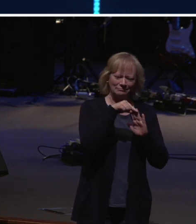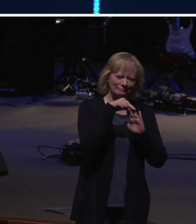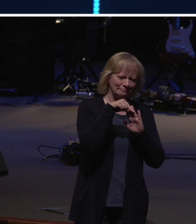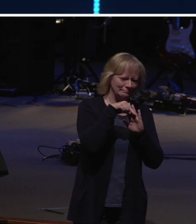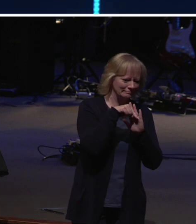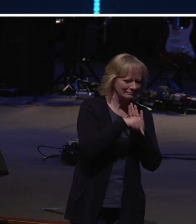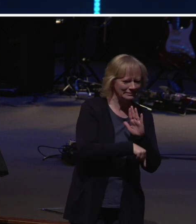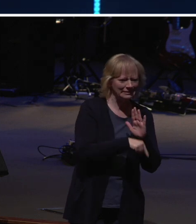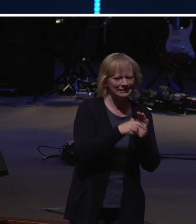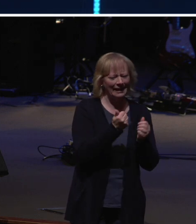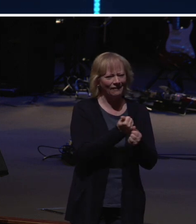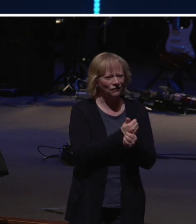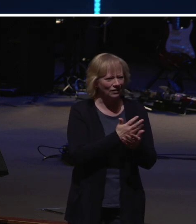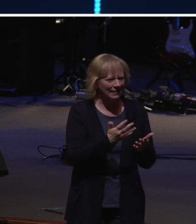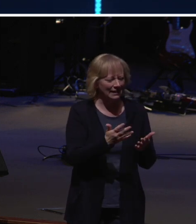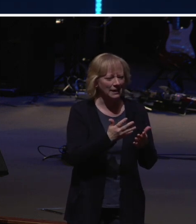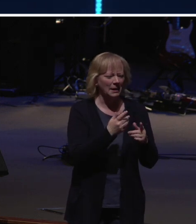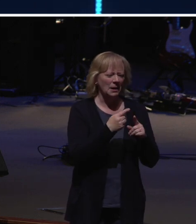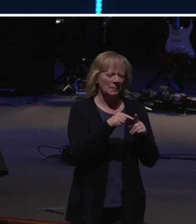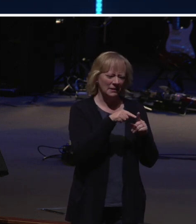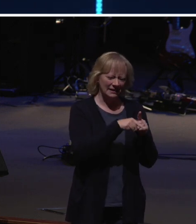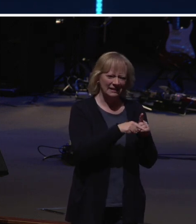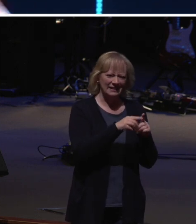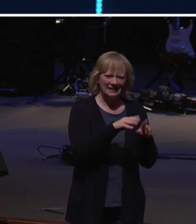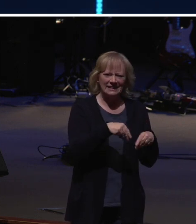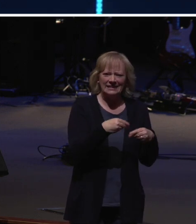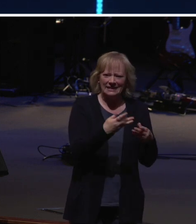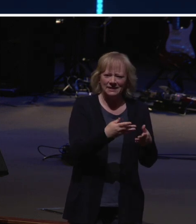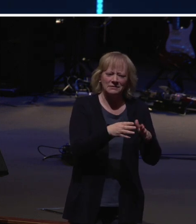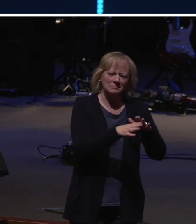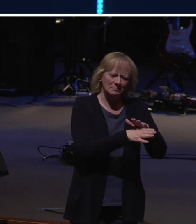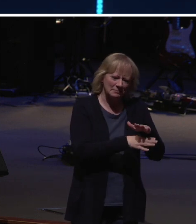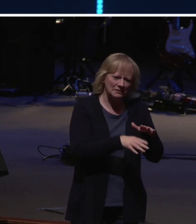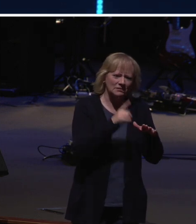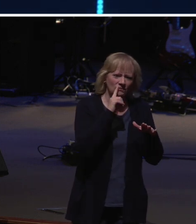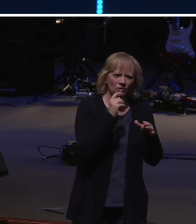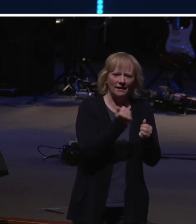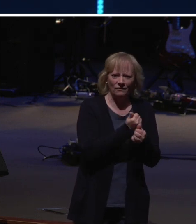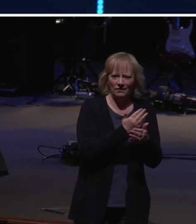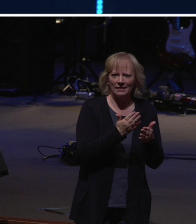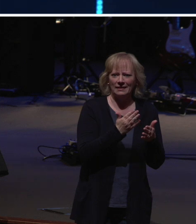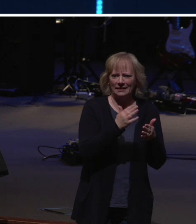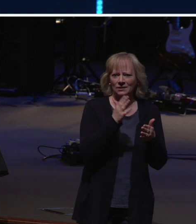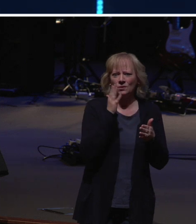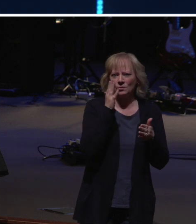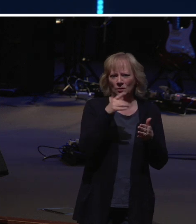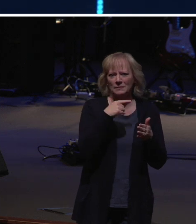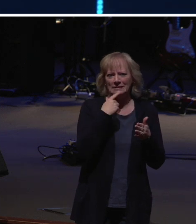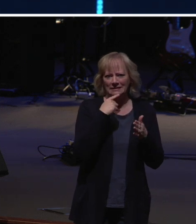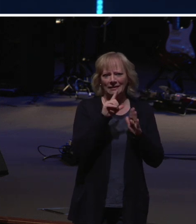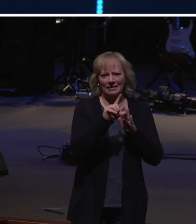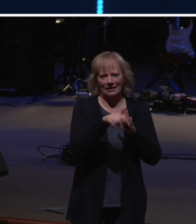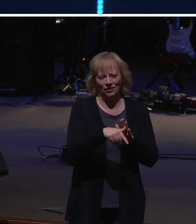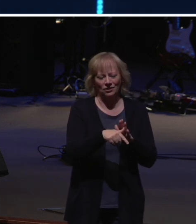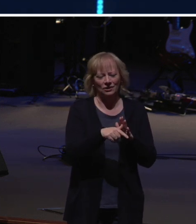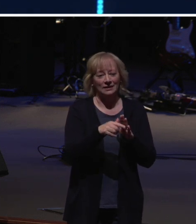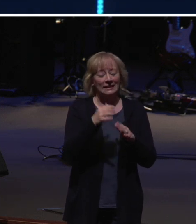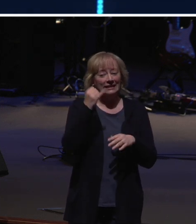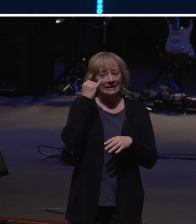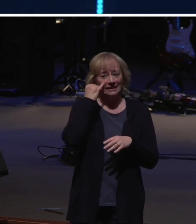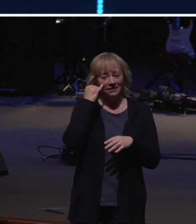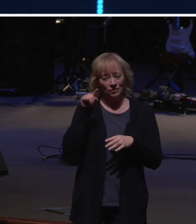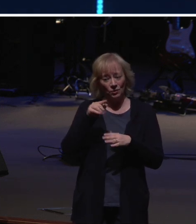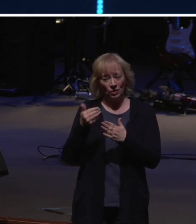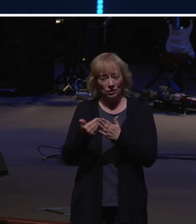to be said, but it's foundational for all that will be said after it. Now, if you're new to